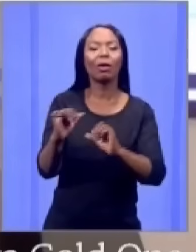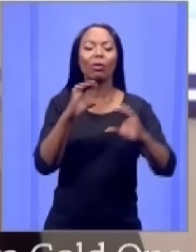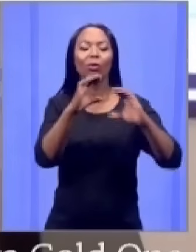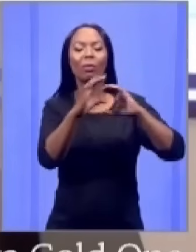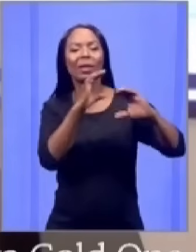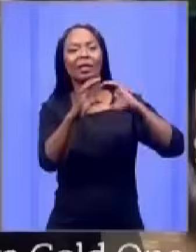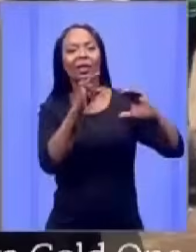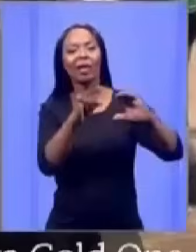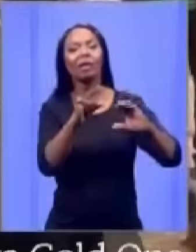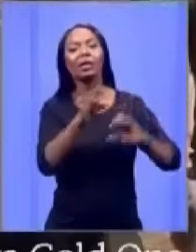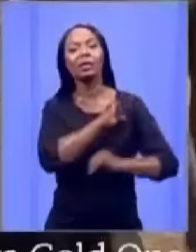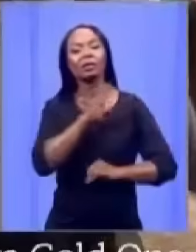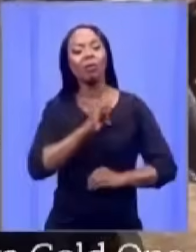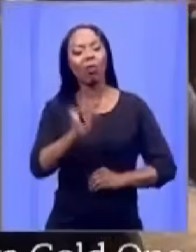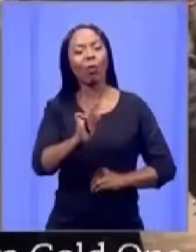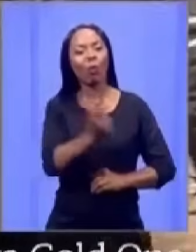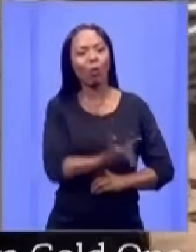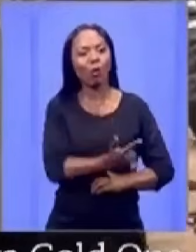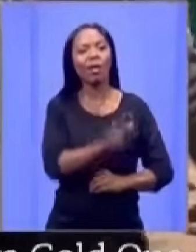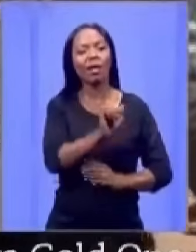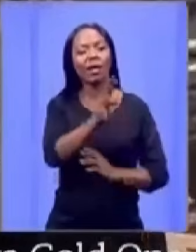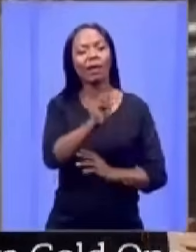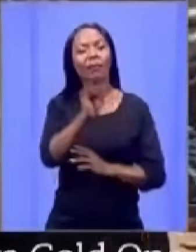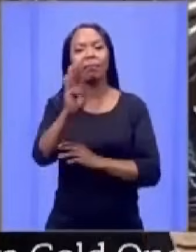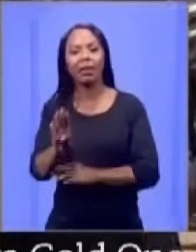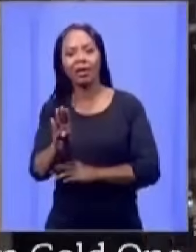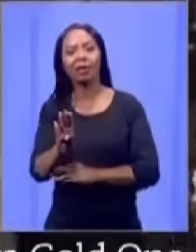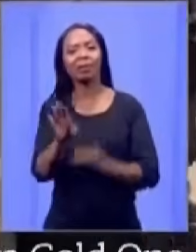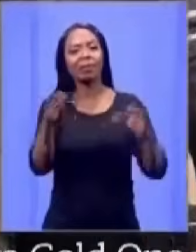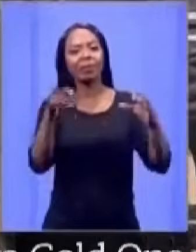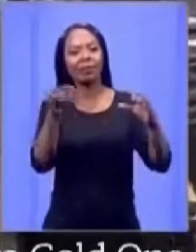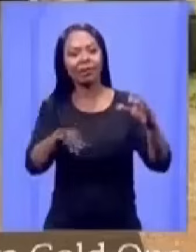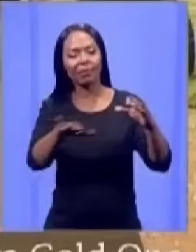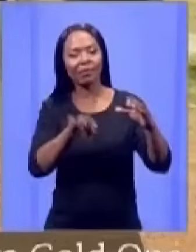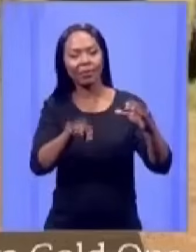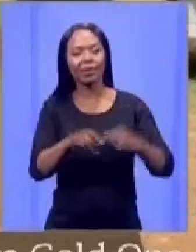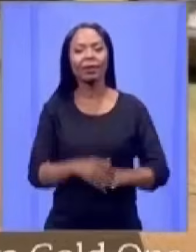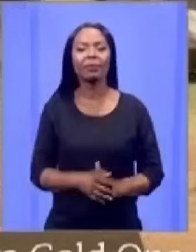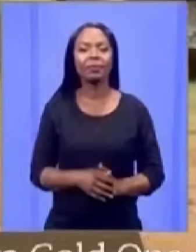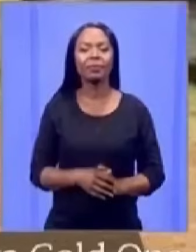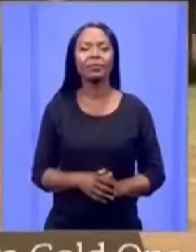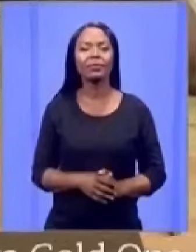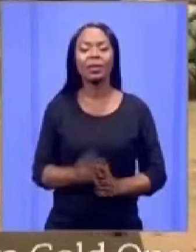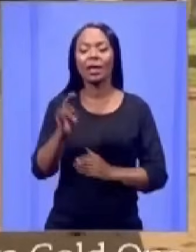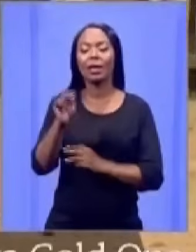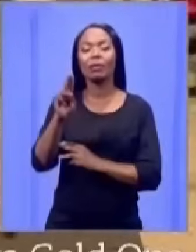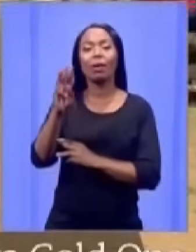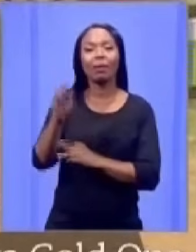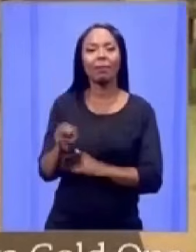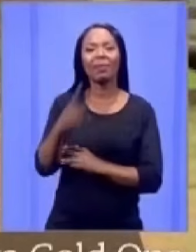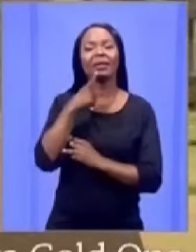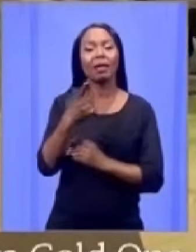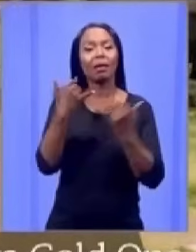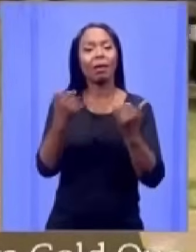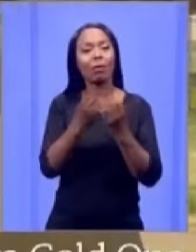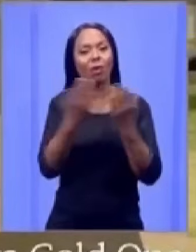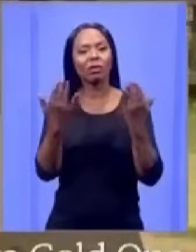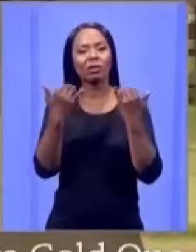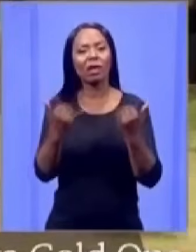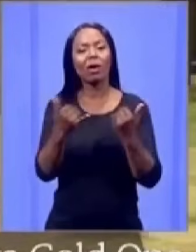to all employees on the A and B category who technically remain their employees. NUM hlalosa maemo ana